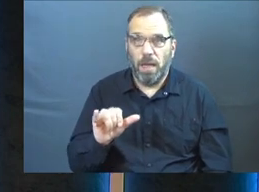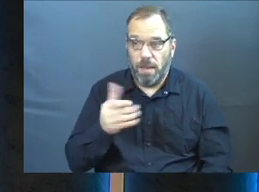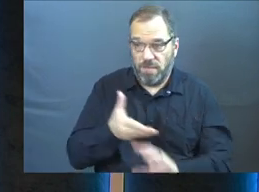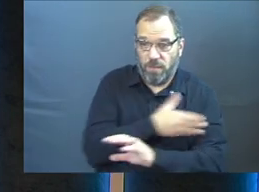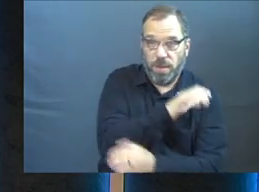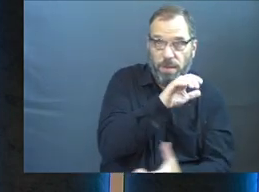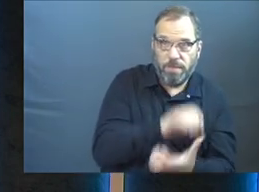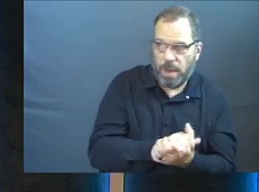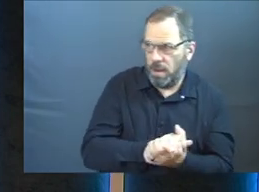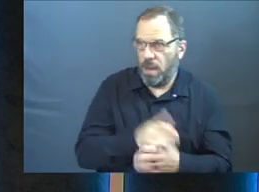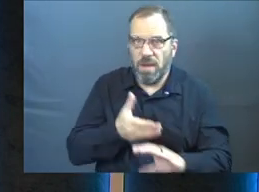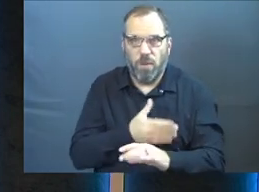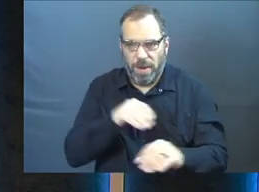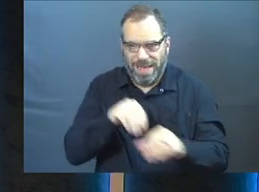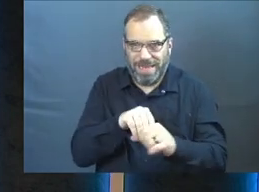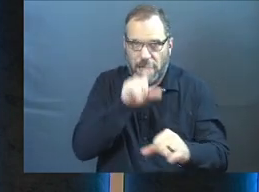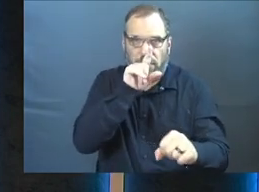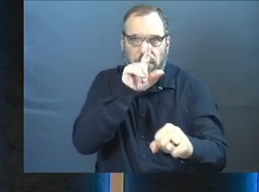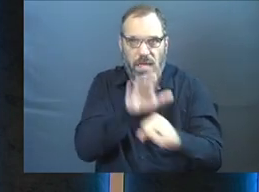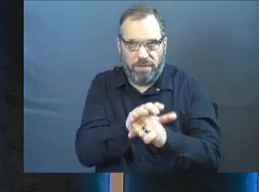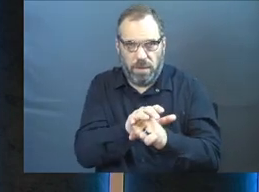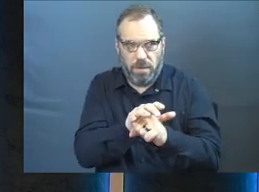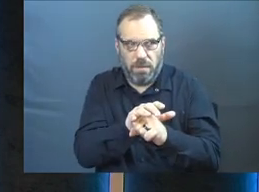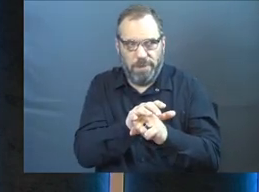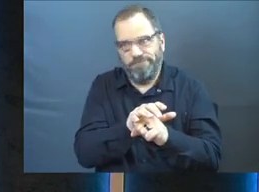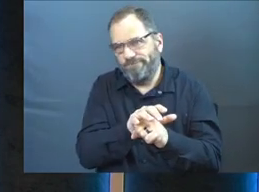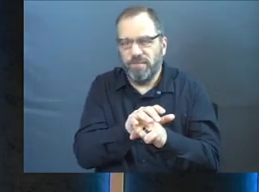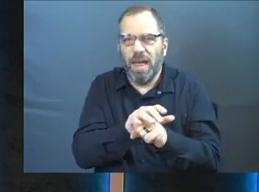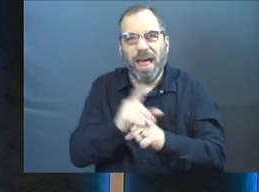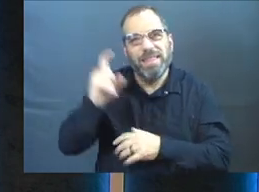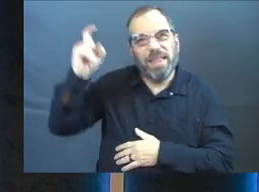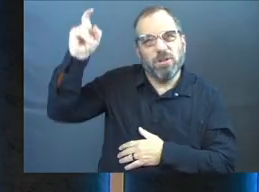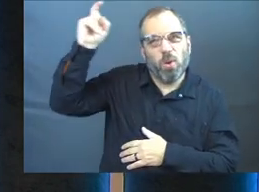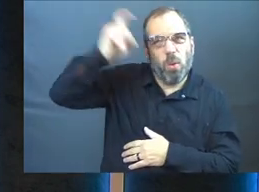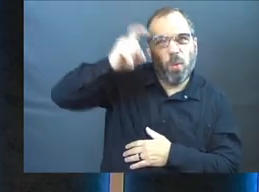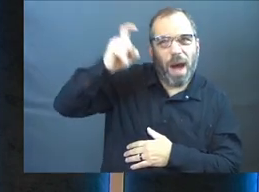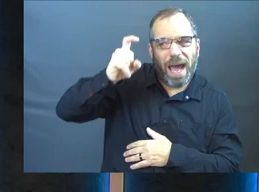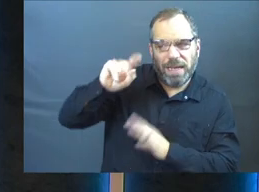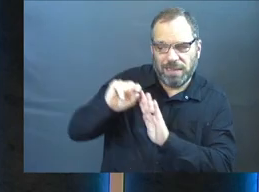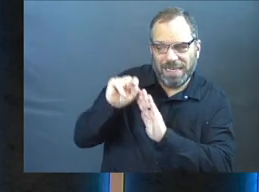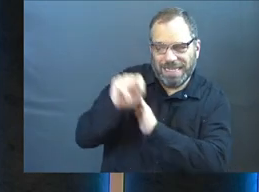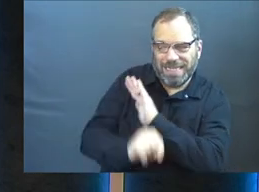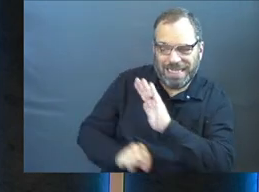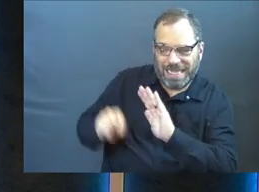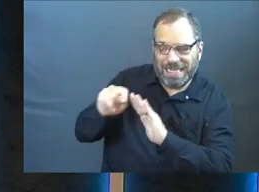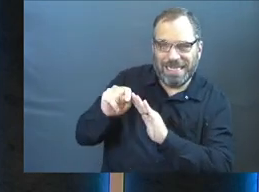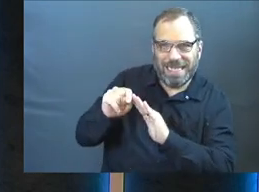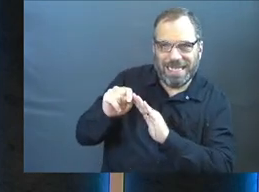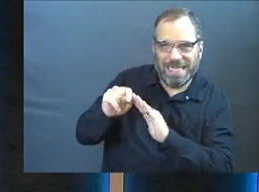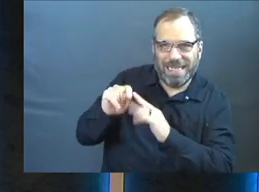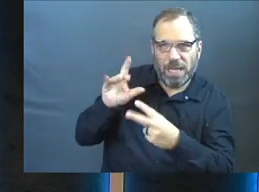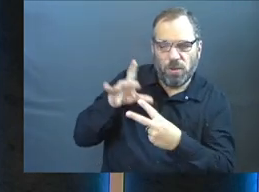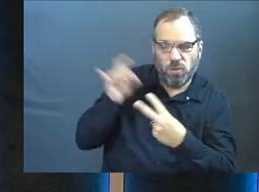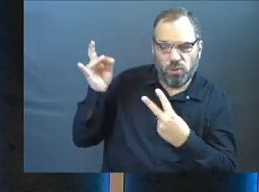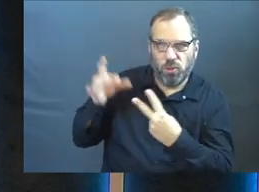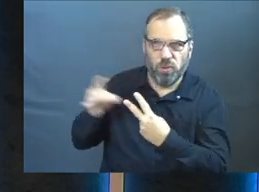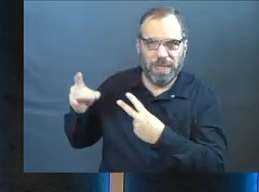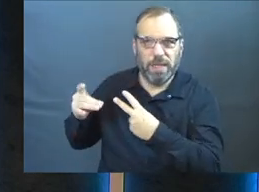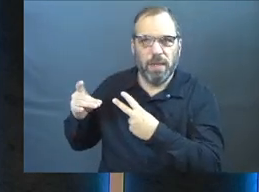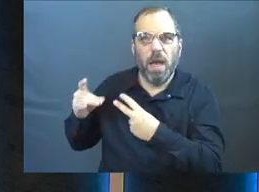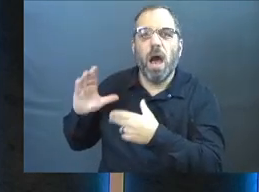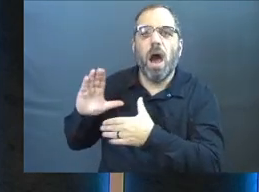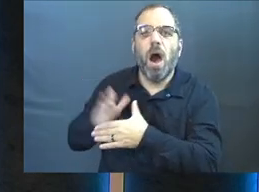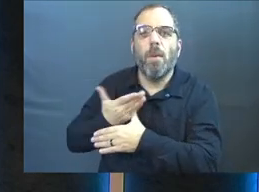you're married and before you're in that covenant, there's actually a very wise and appropriate season where you're choosing a